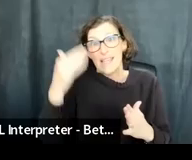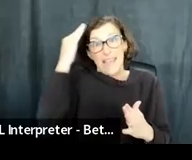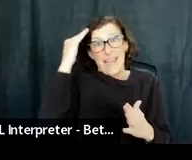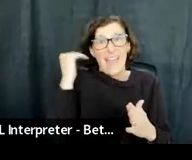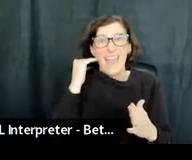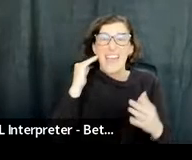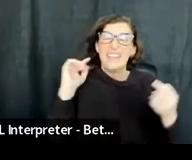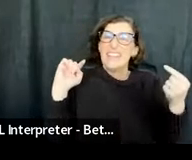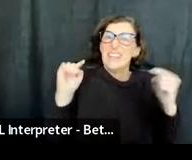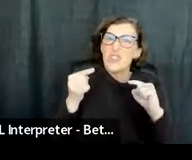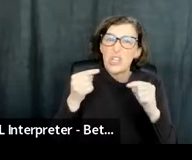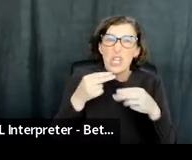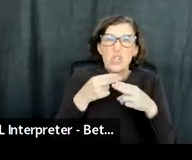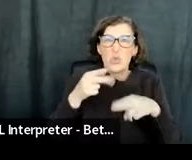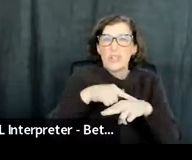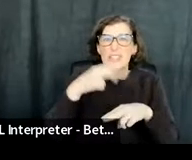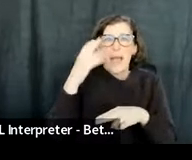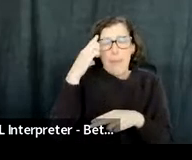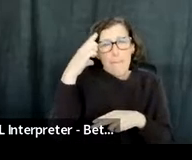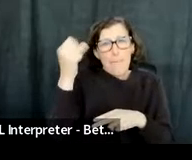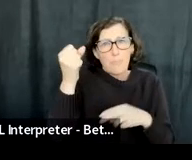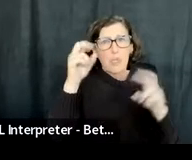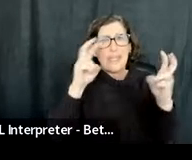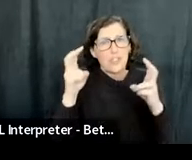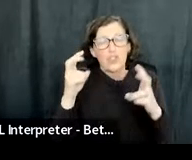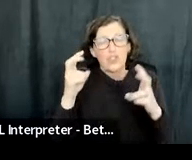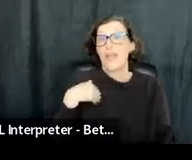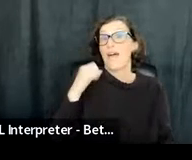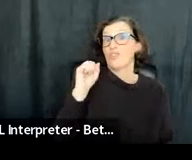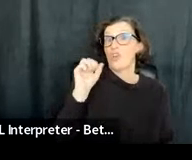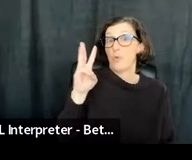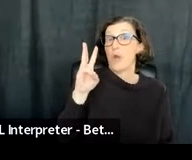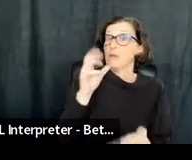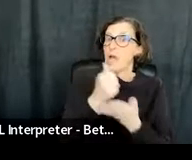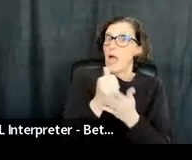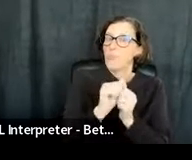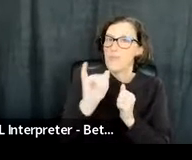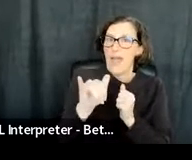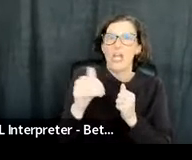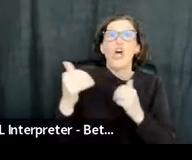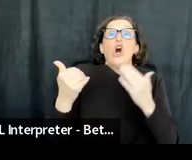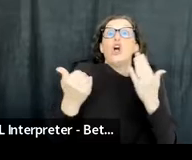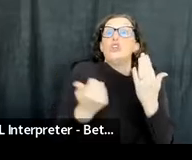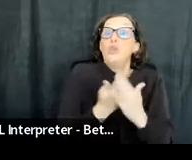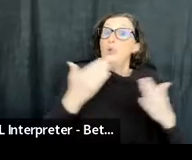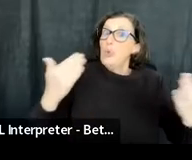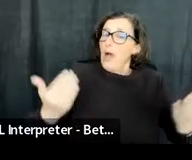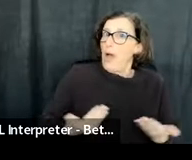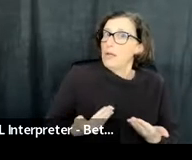some software to assist with that. A new hire is a really interesting